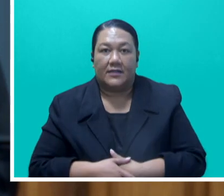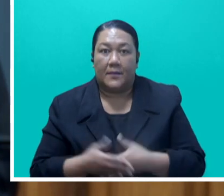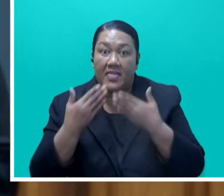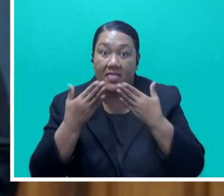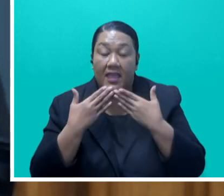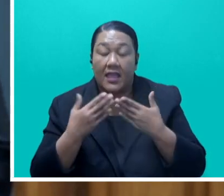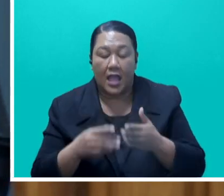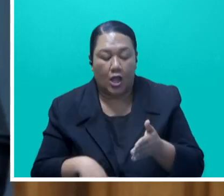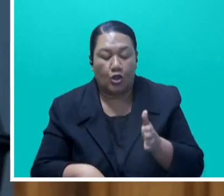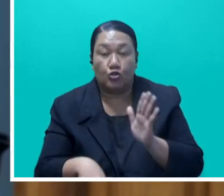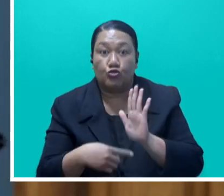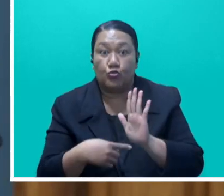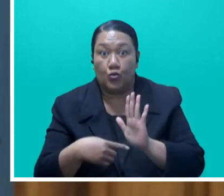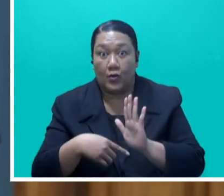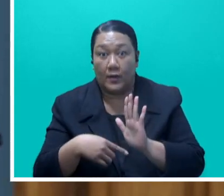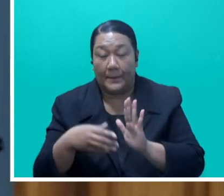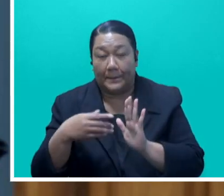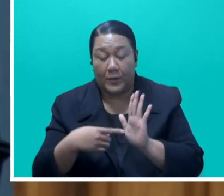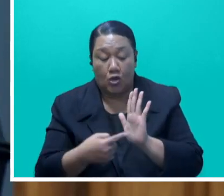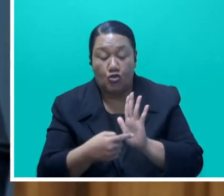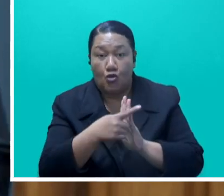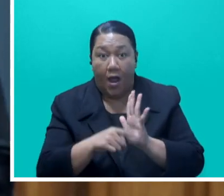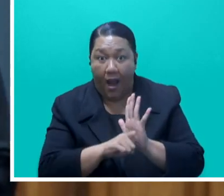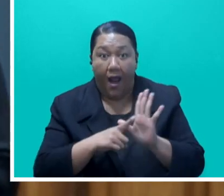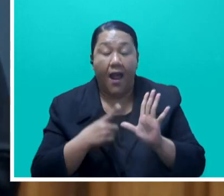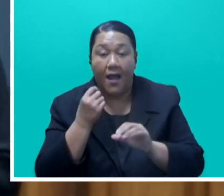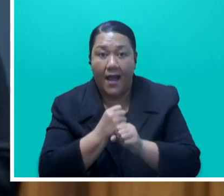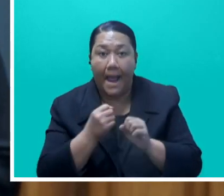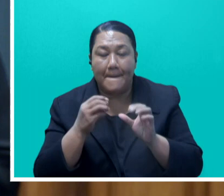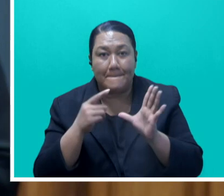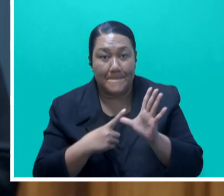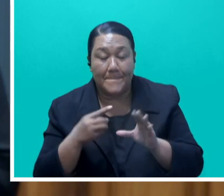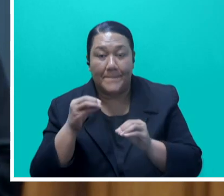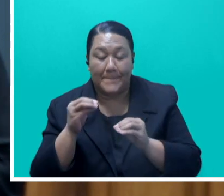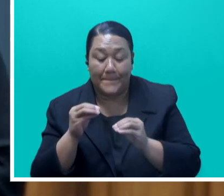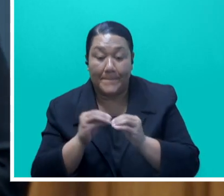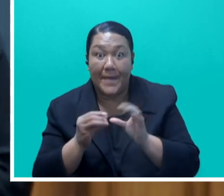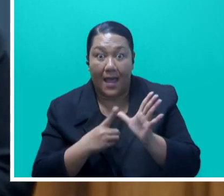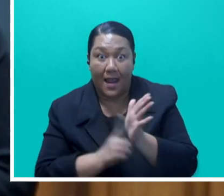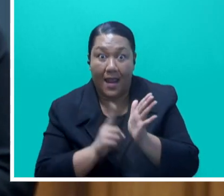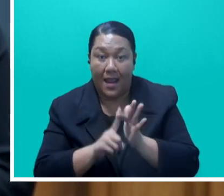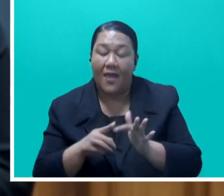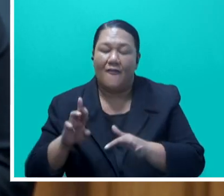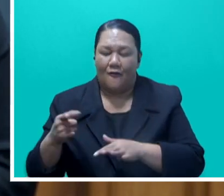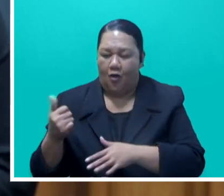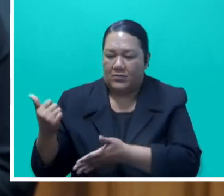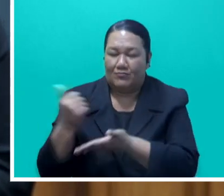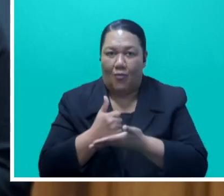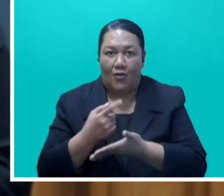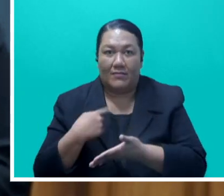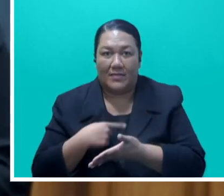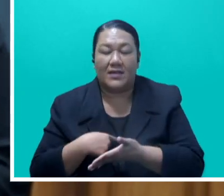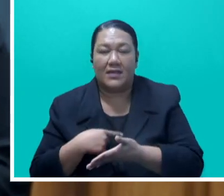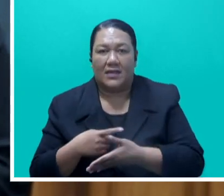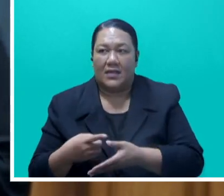Naturangambale Tuivaau for his foresight and words of wisdom and encouragement. Sir. I would also